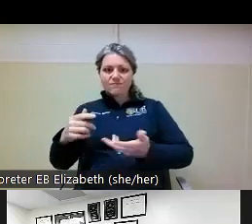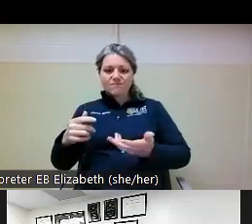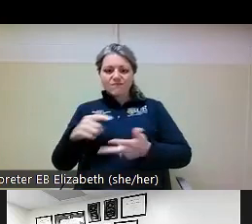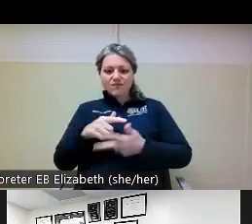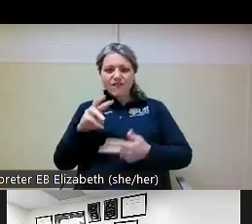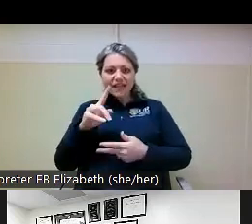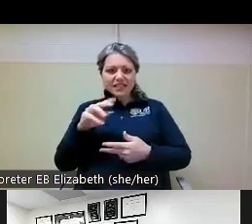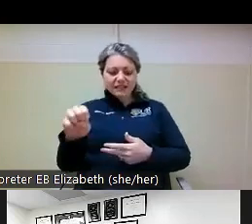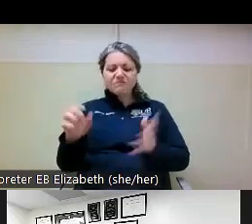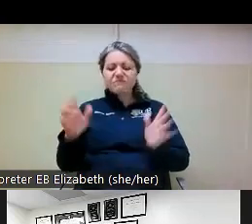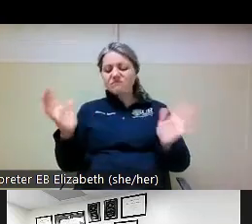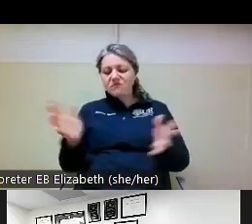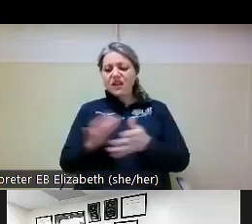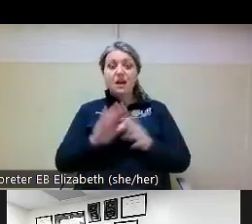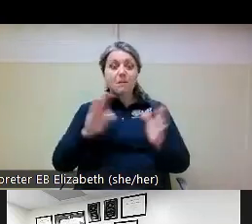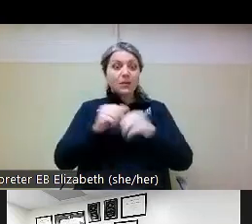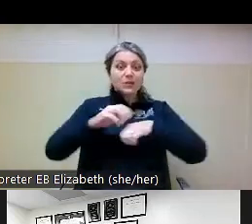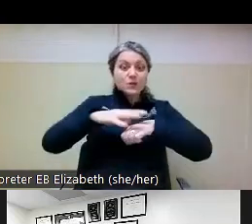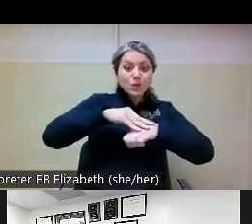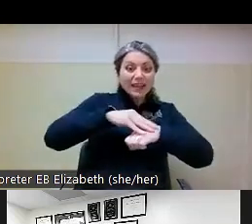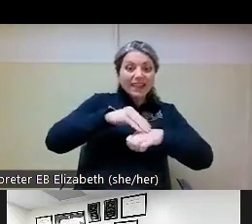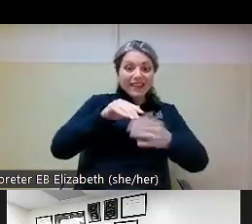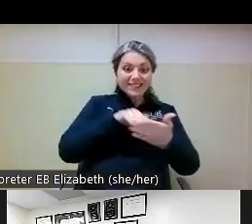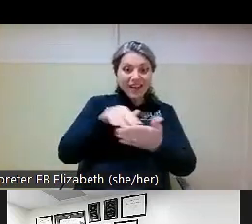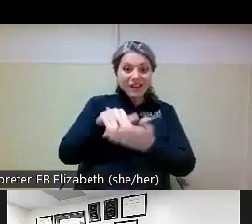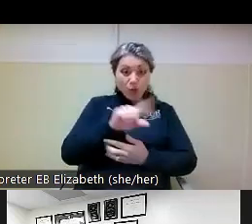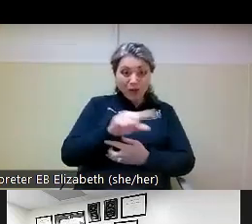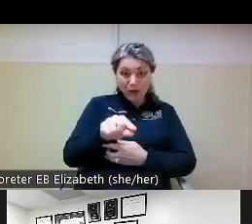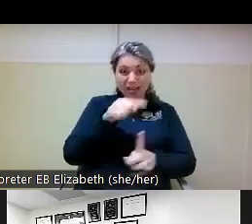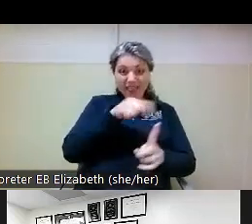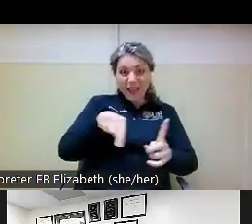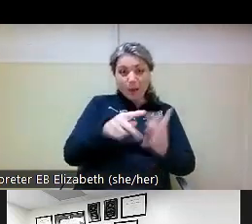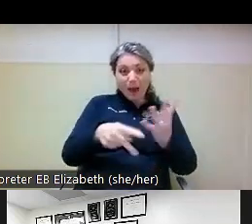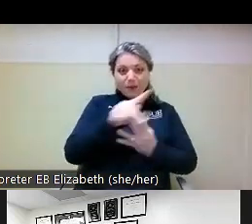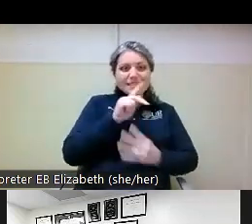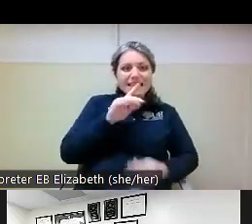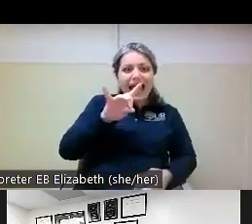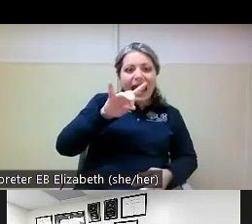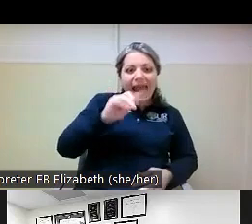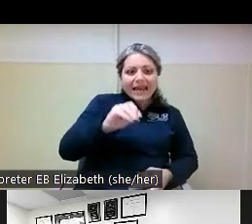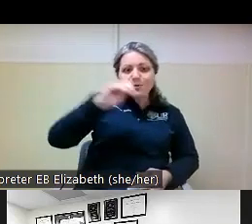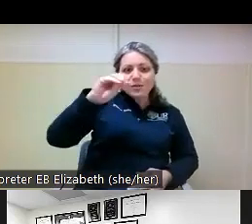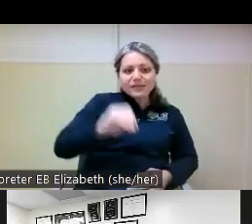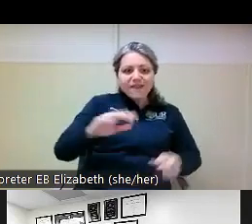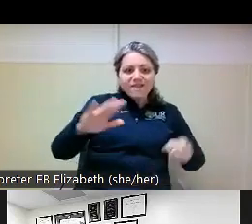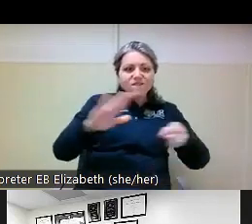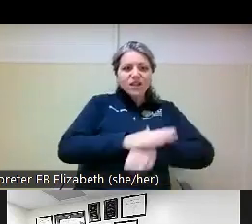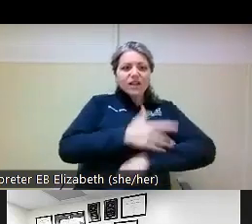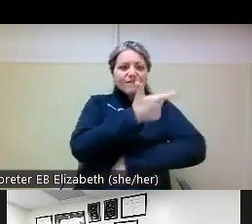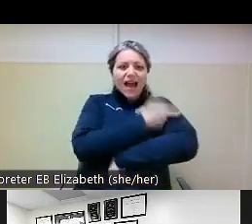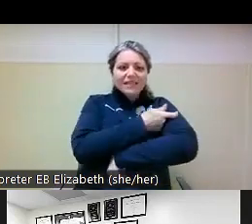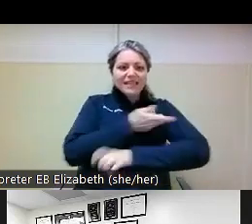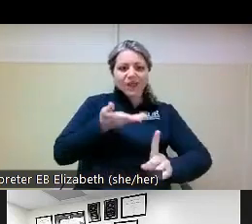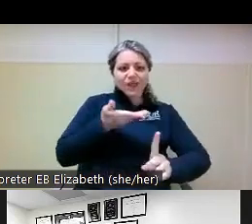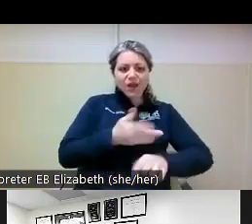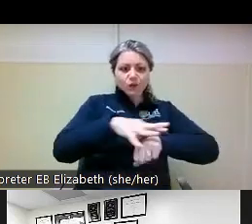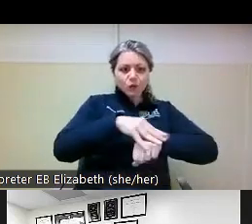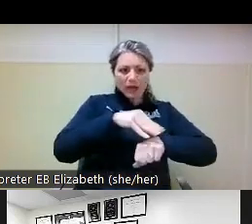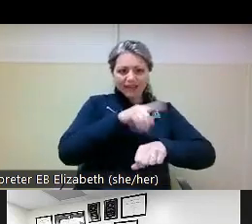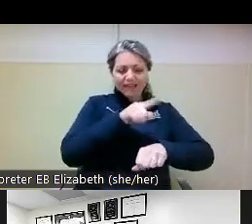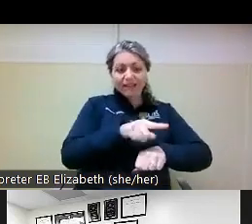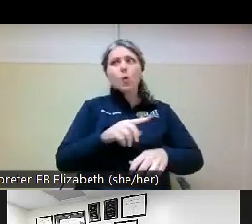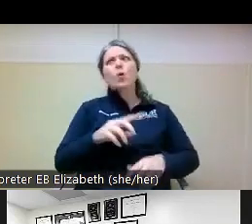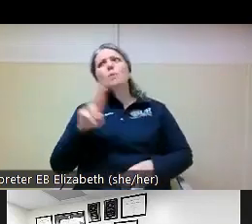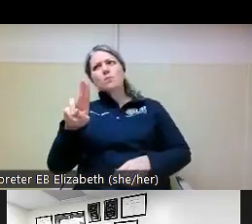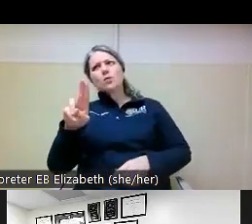that published that study in 2020, their population is an 80% vaccination rate. So the US